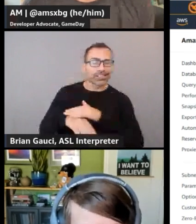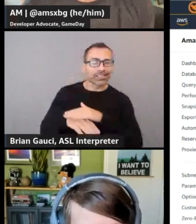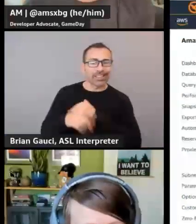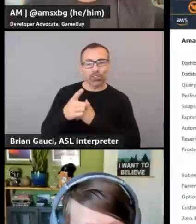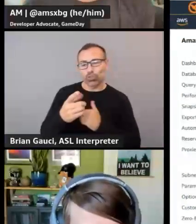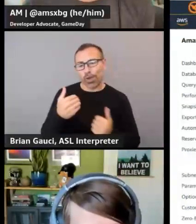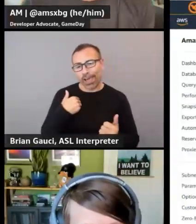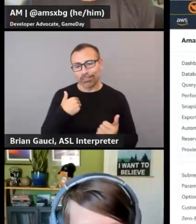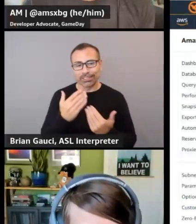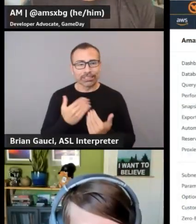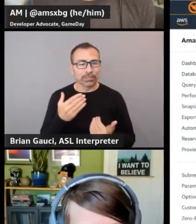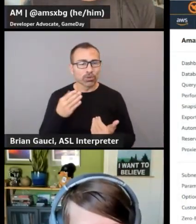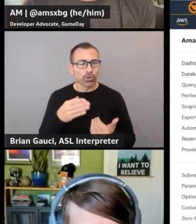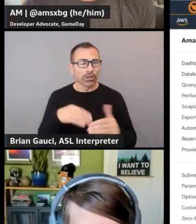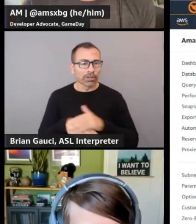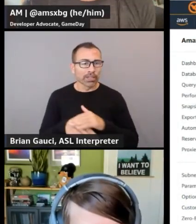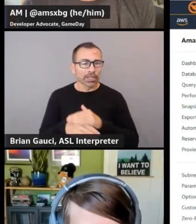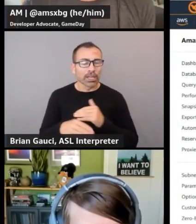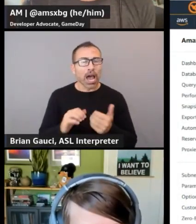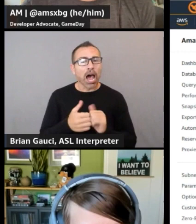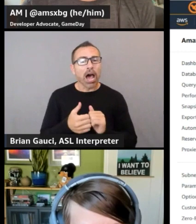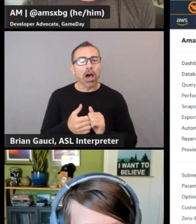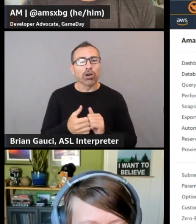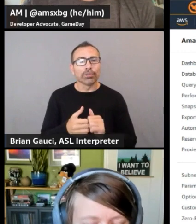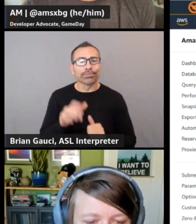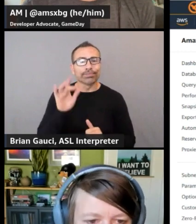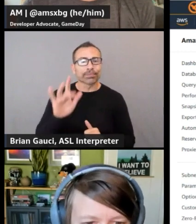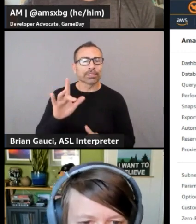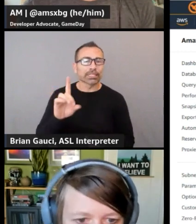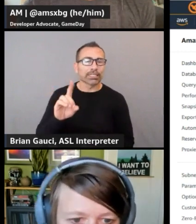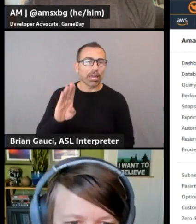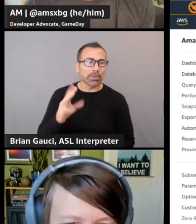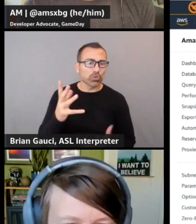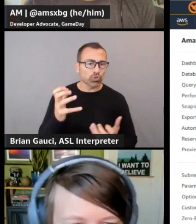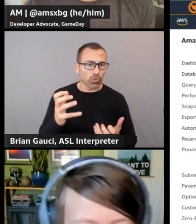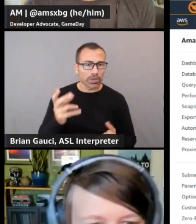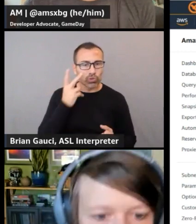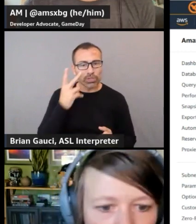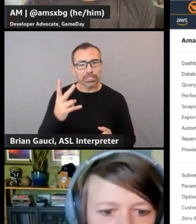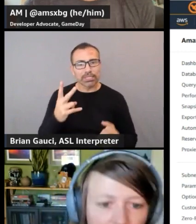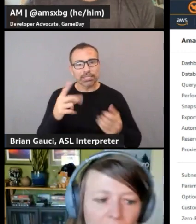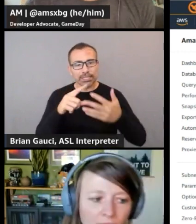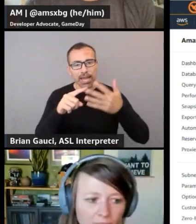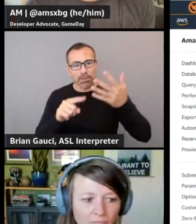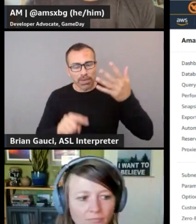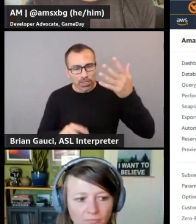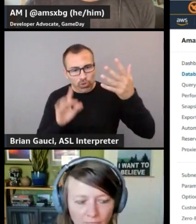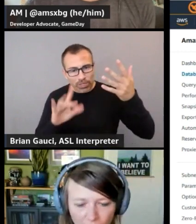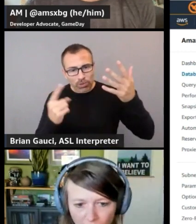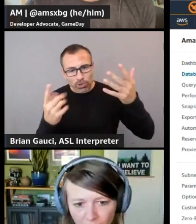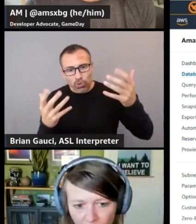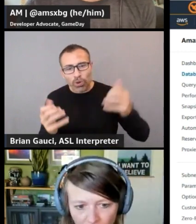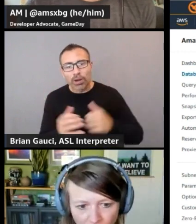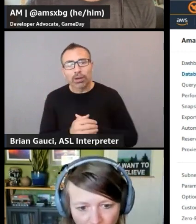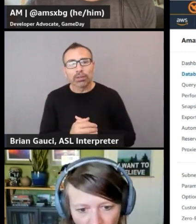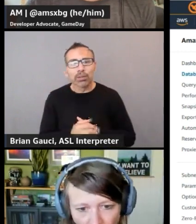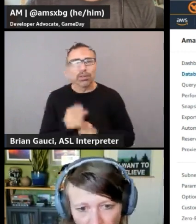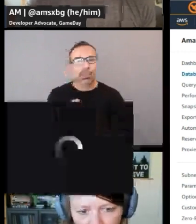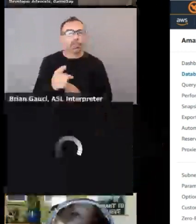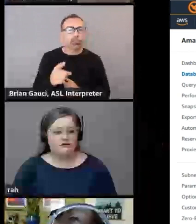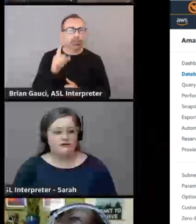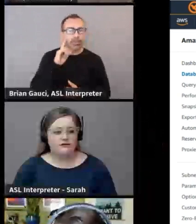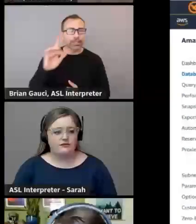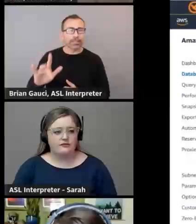much easier fashion by you click the database you want. You'll see all your databases here. You click the database you want, and then you just click logs and